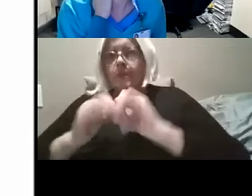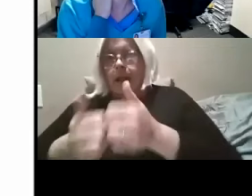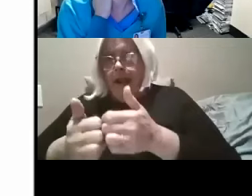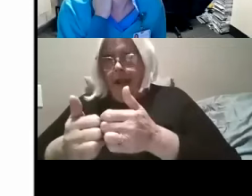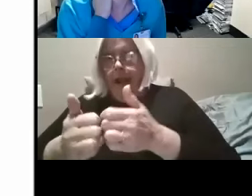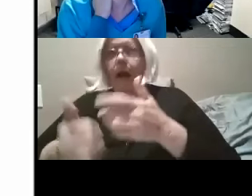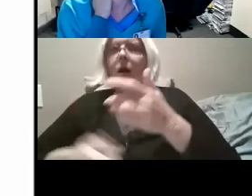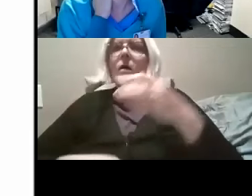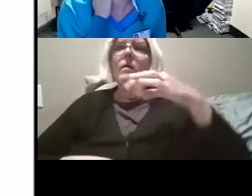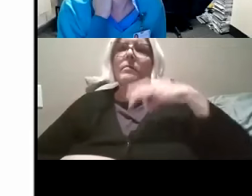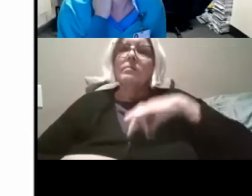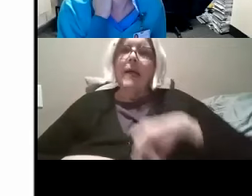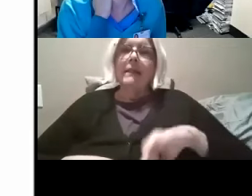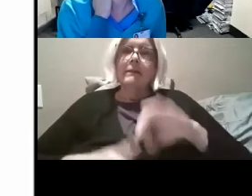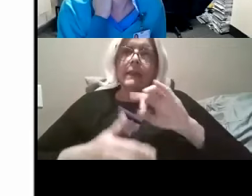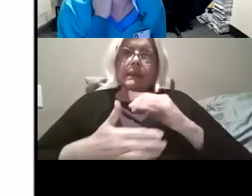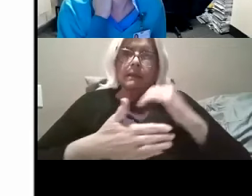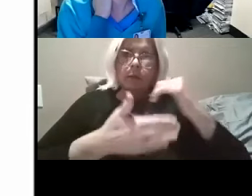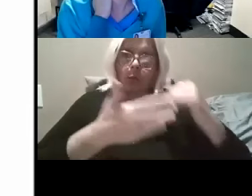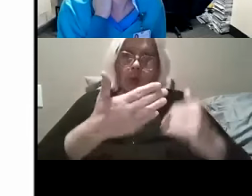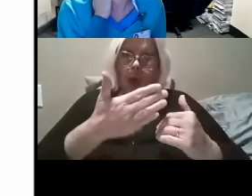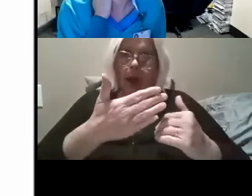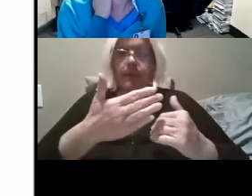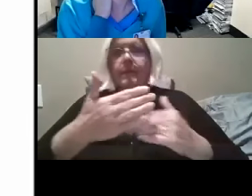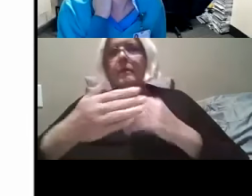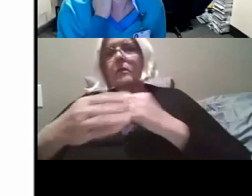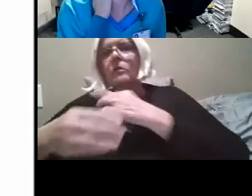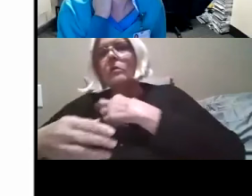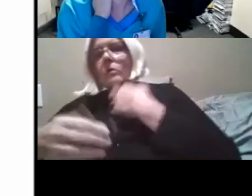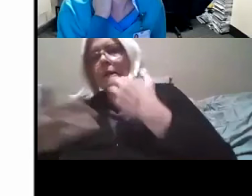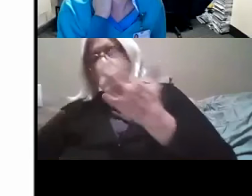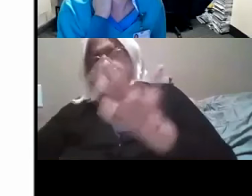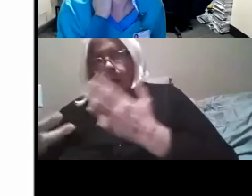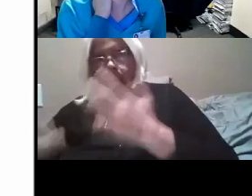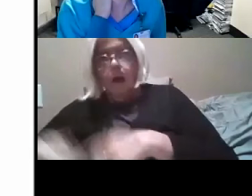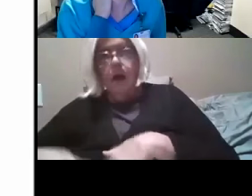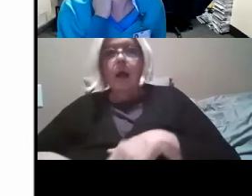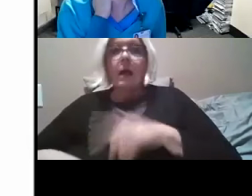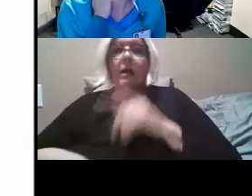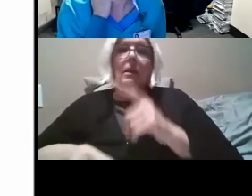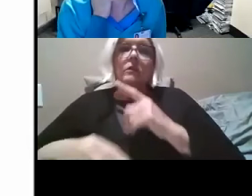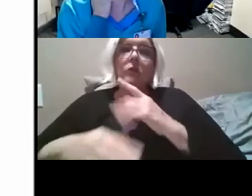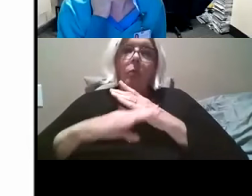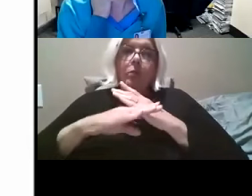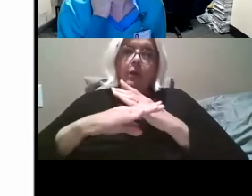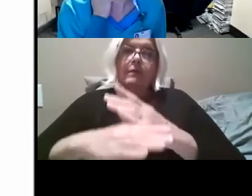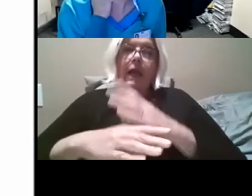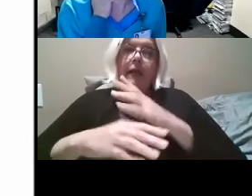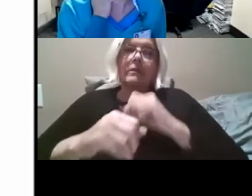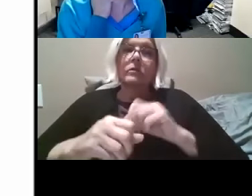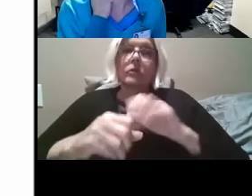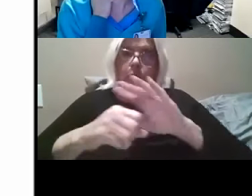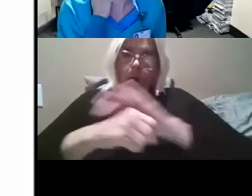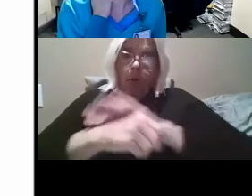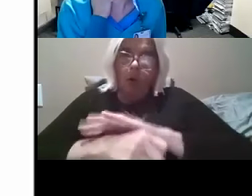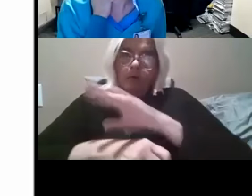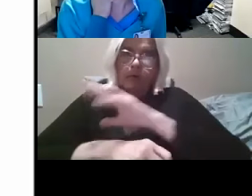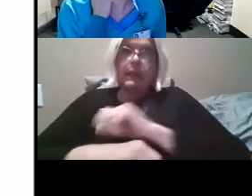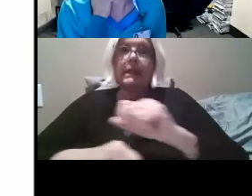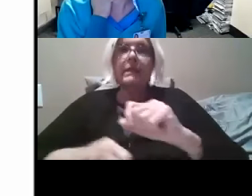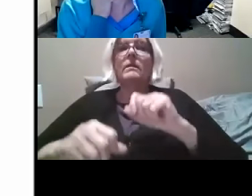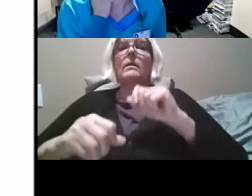benefits being preventable COVID cases, preventable COVID hospitalizations, preventable ICU stays, and